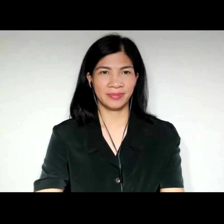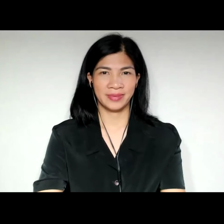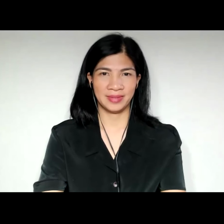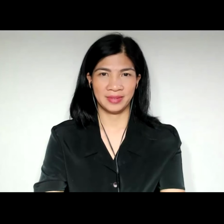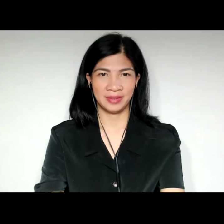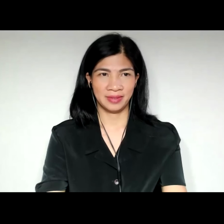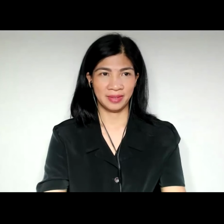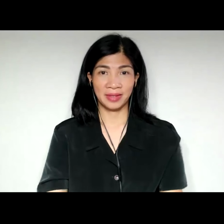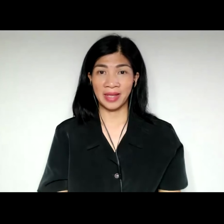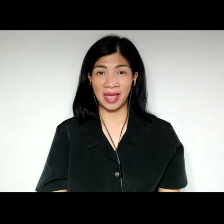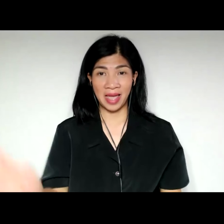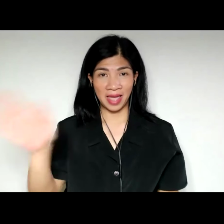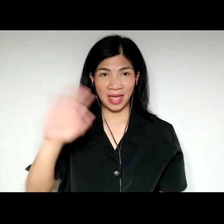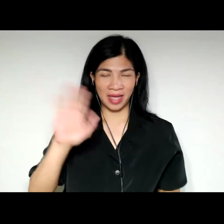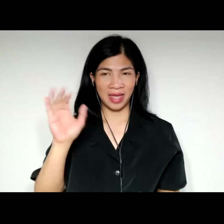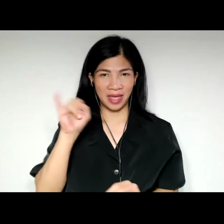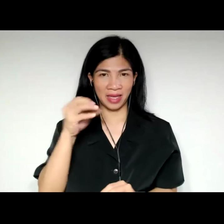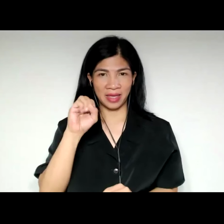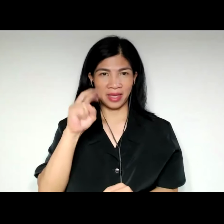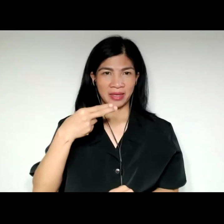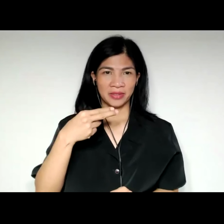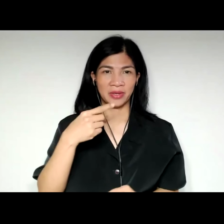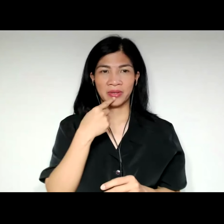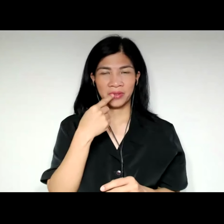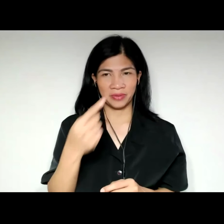Tell Robert and Ike. Thank you.